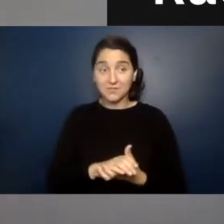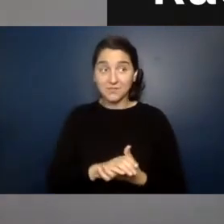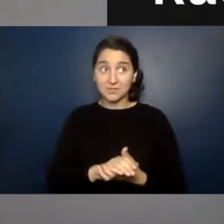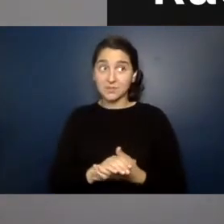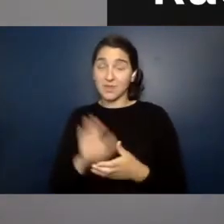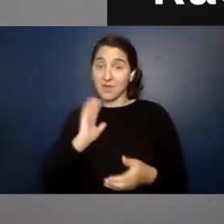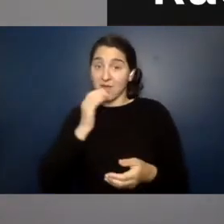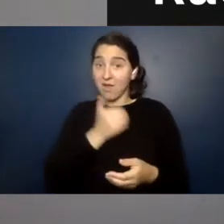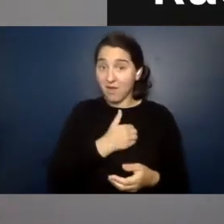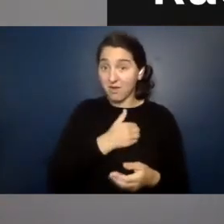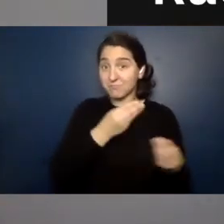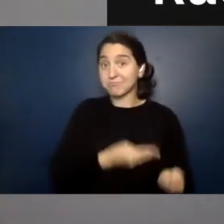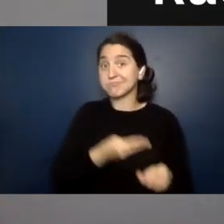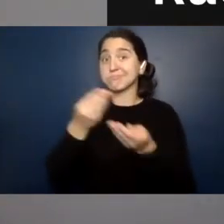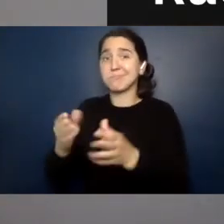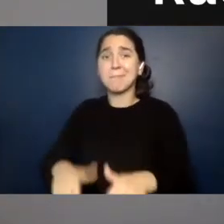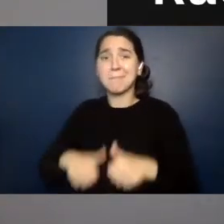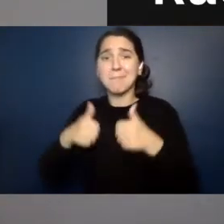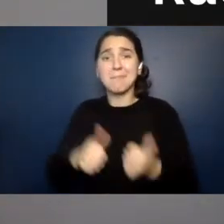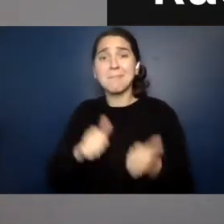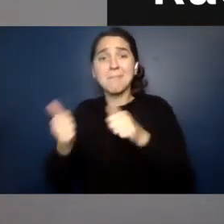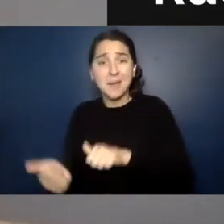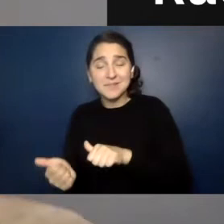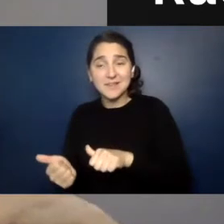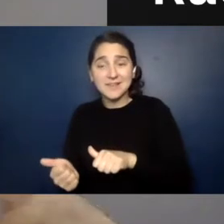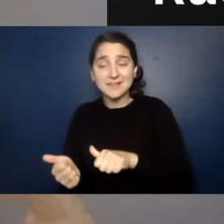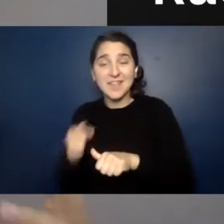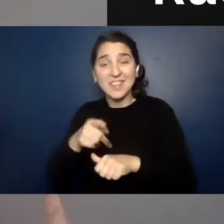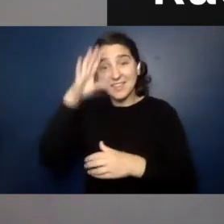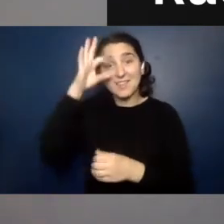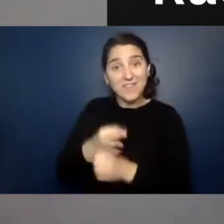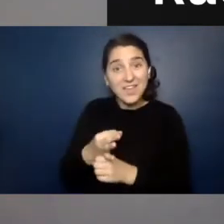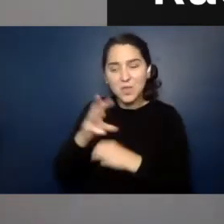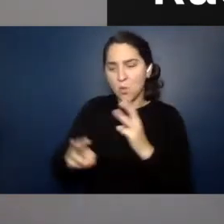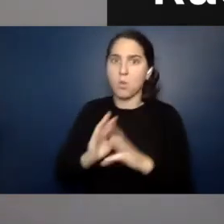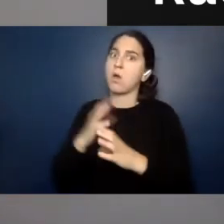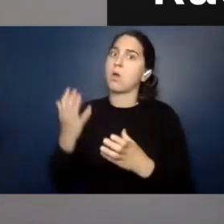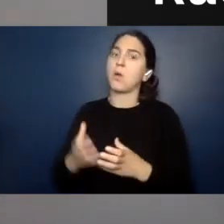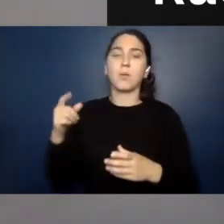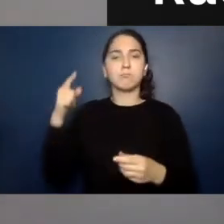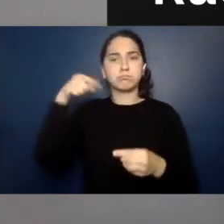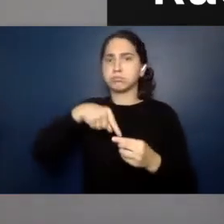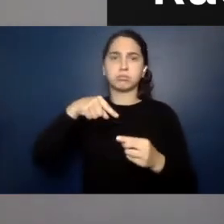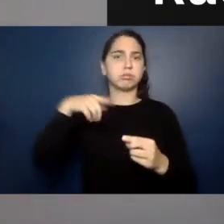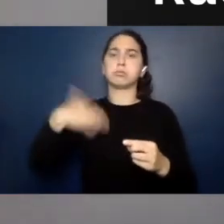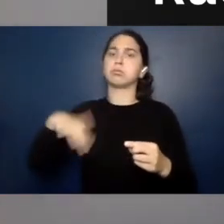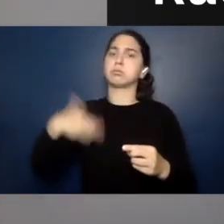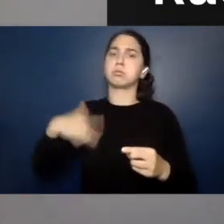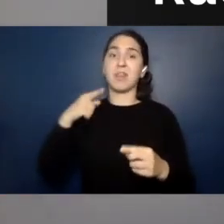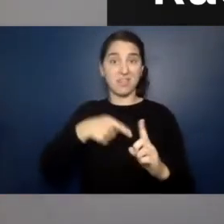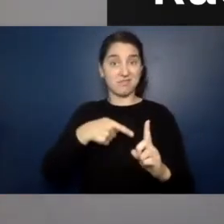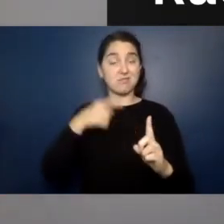of our individuality that must be lived in the beautiful freedom within the certainty